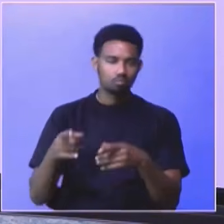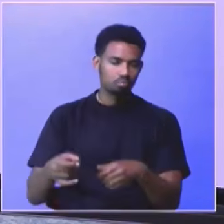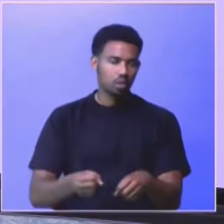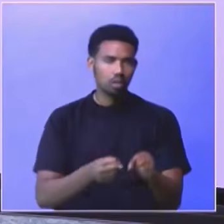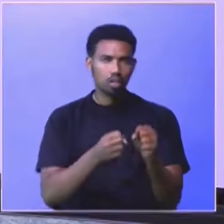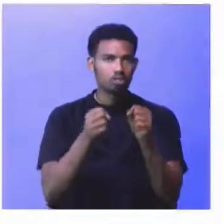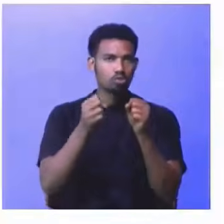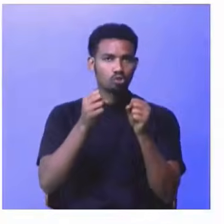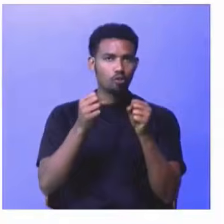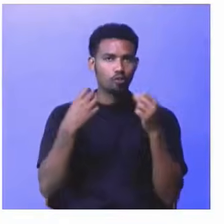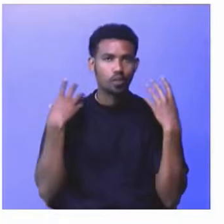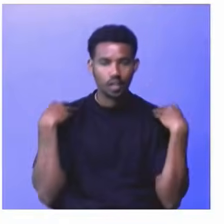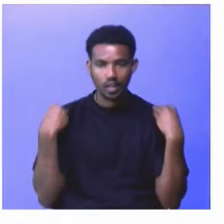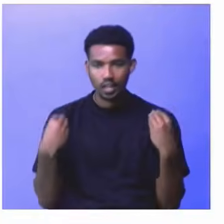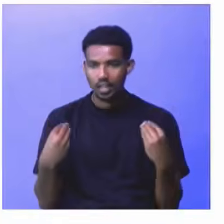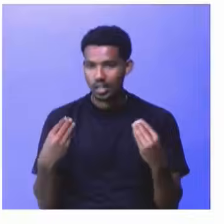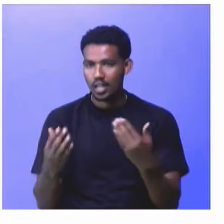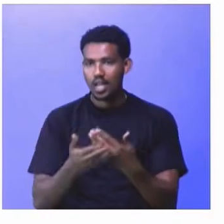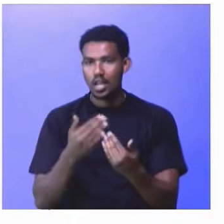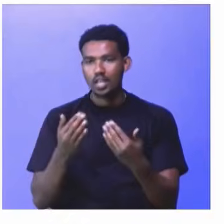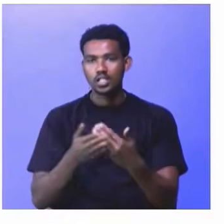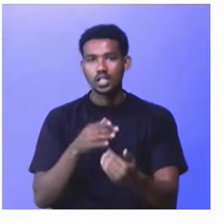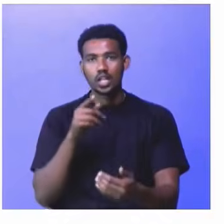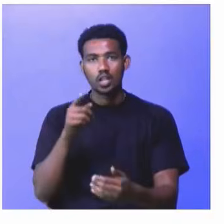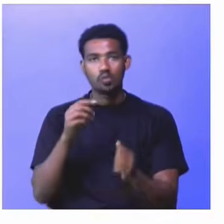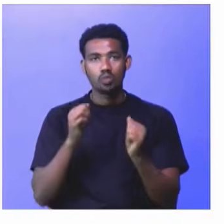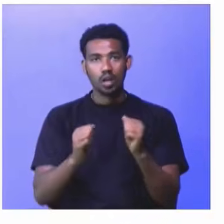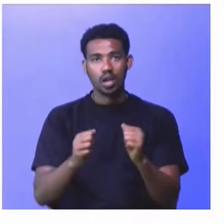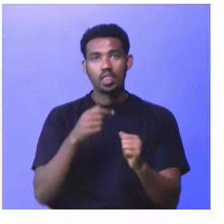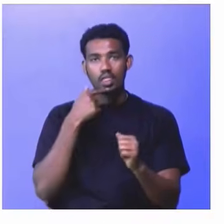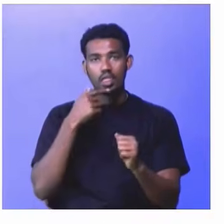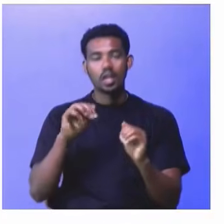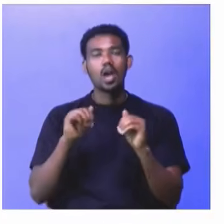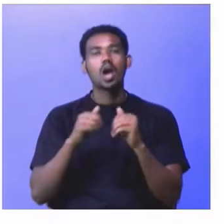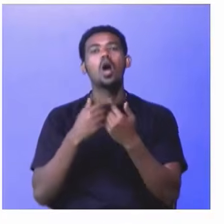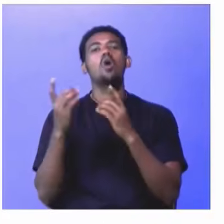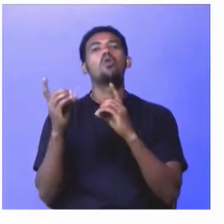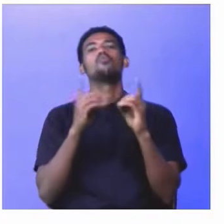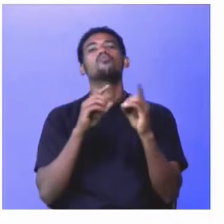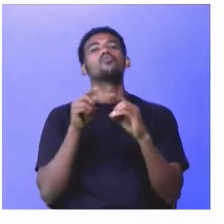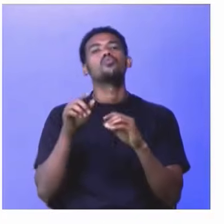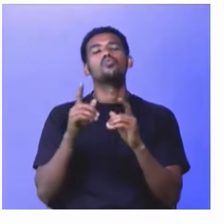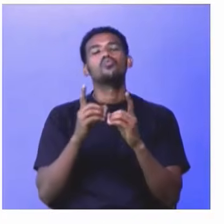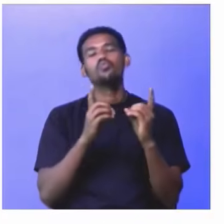So easily you'll say, how do you do?